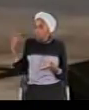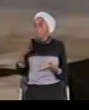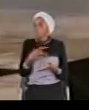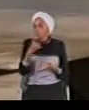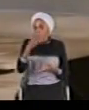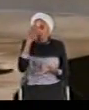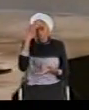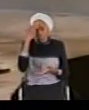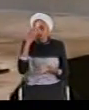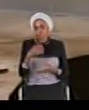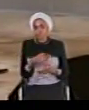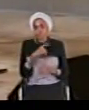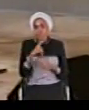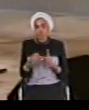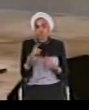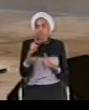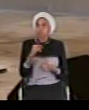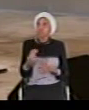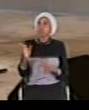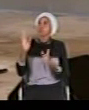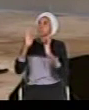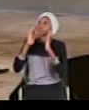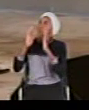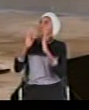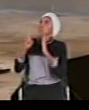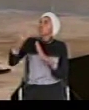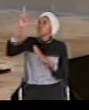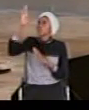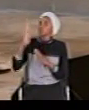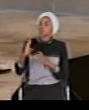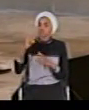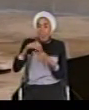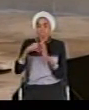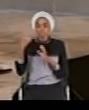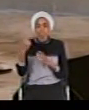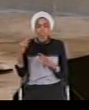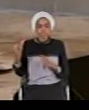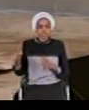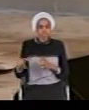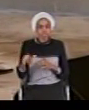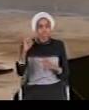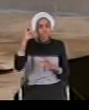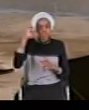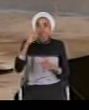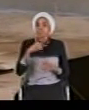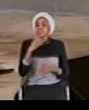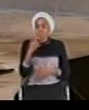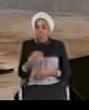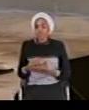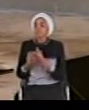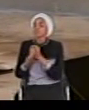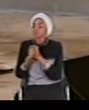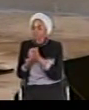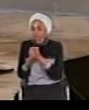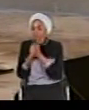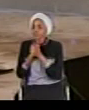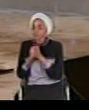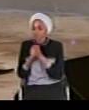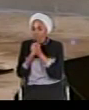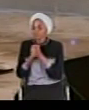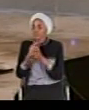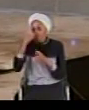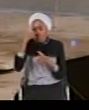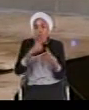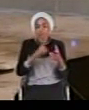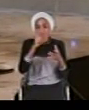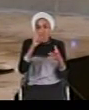know, when you face God in eternity, He'll say, well done, for what you have